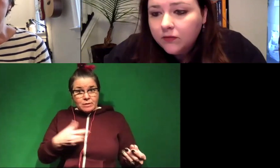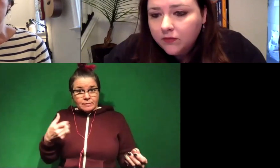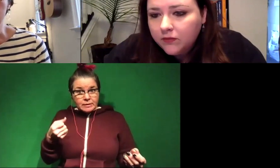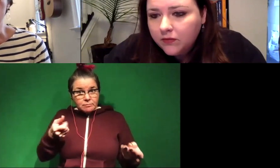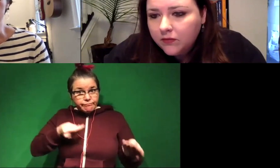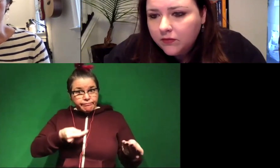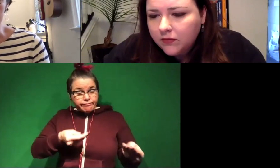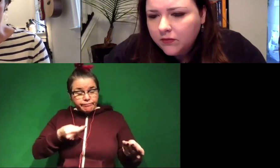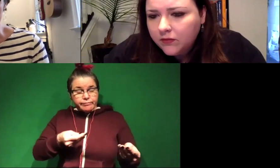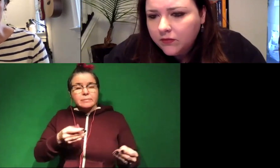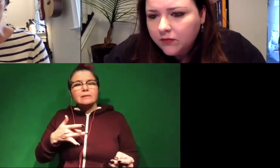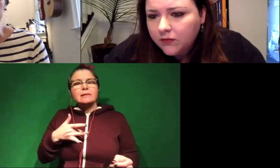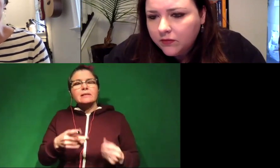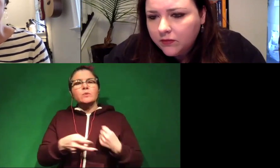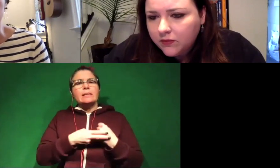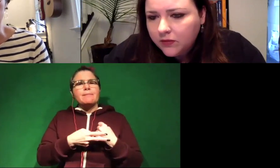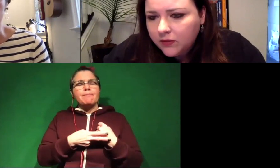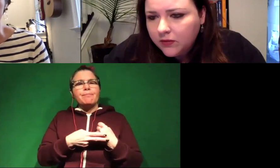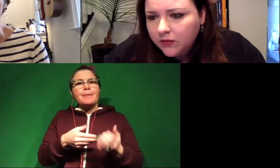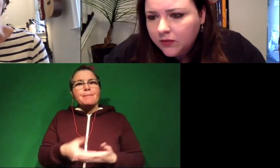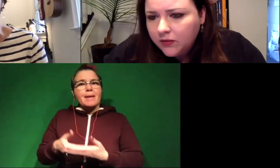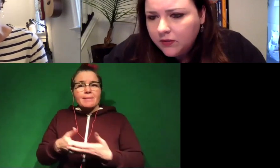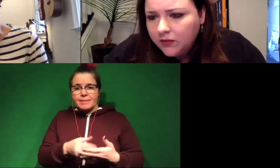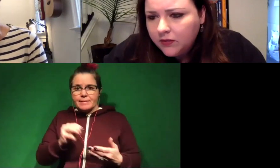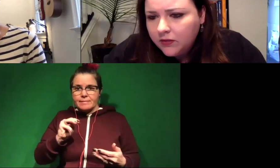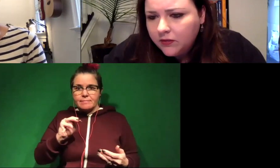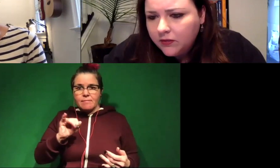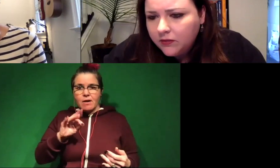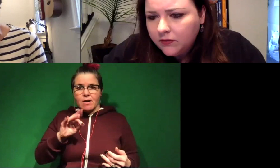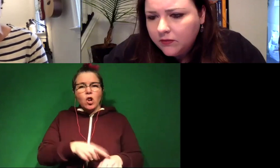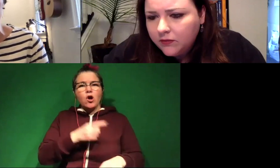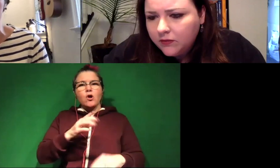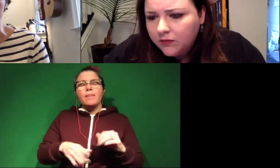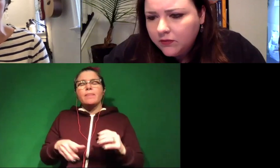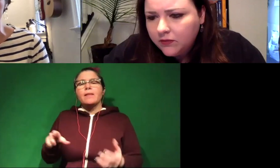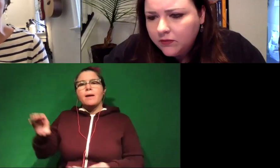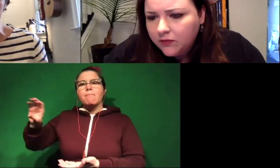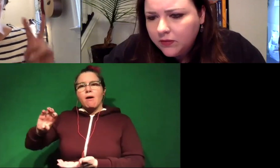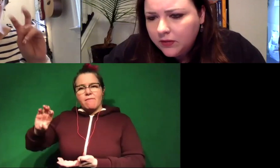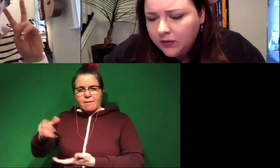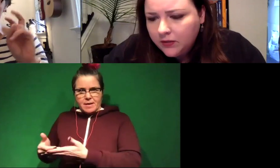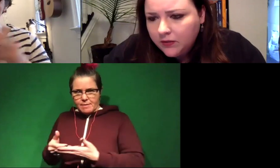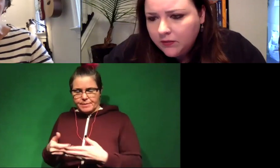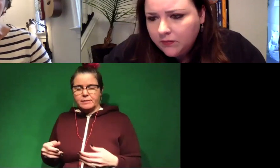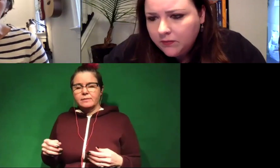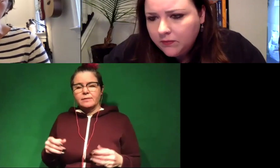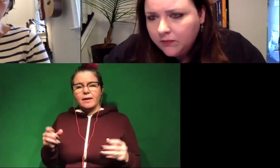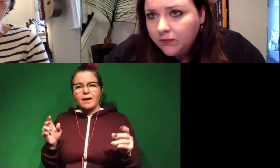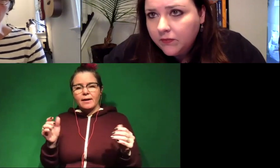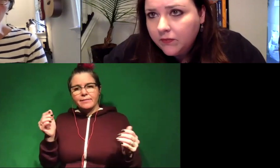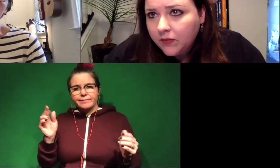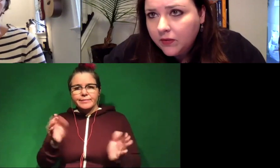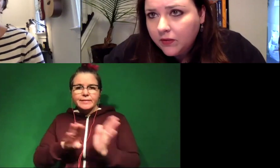tend to keep those baby microbes longer than babies that are fed formula. They tend to develop an adult microbiome